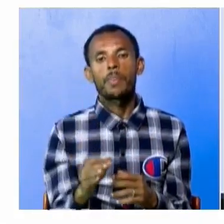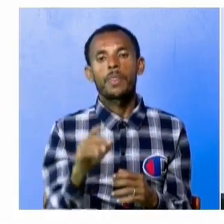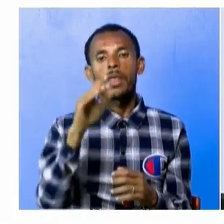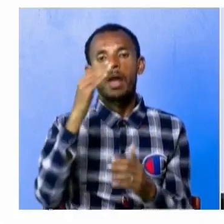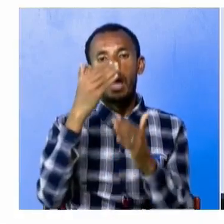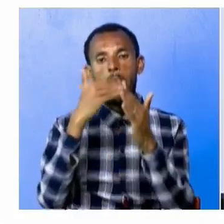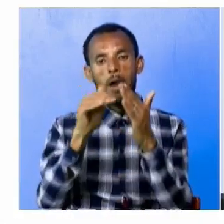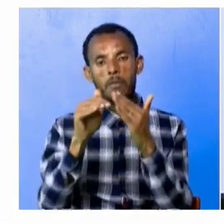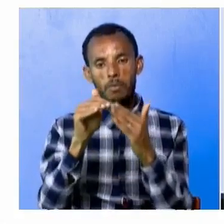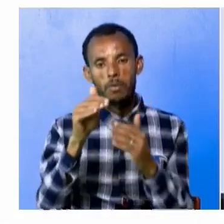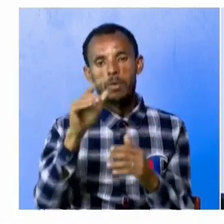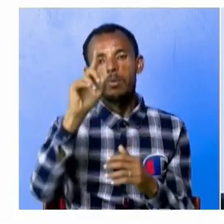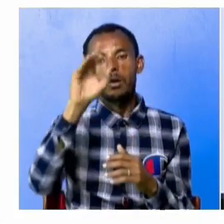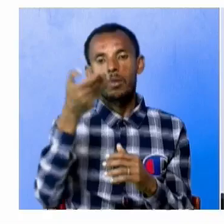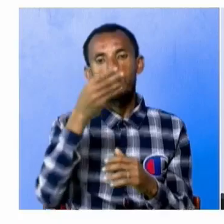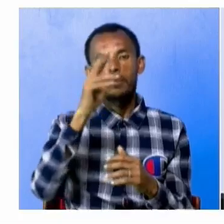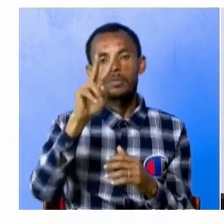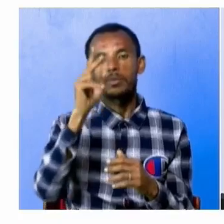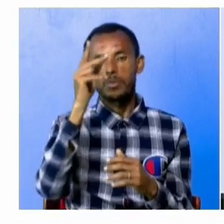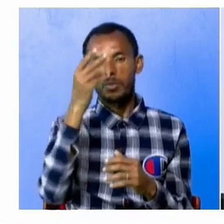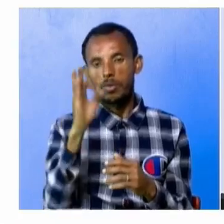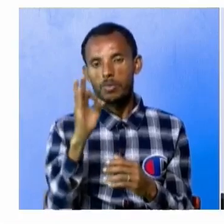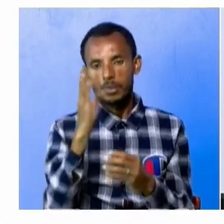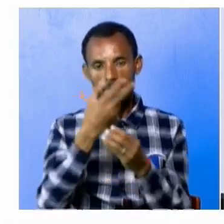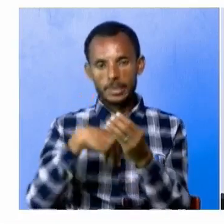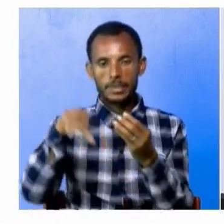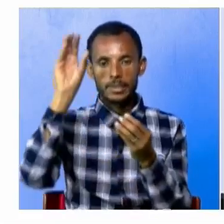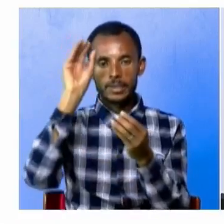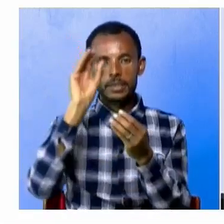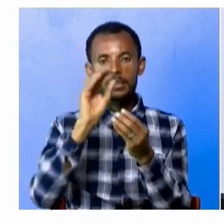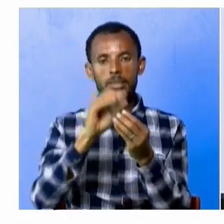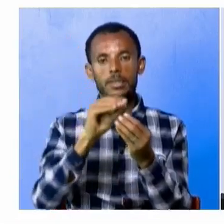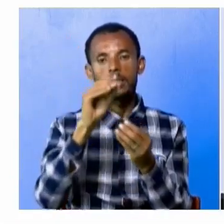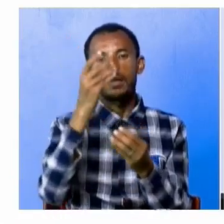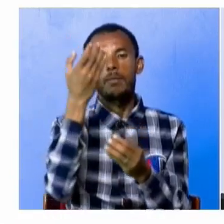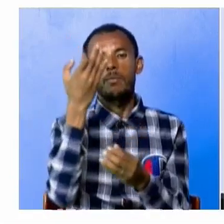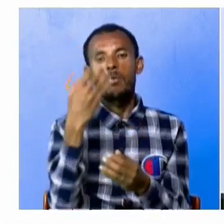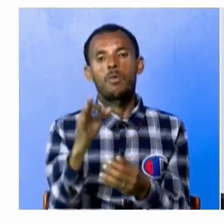of the sum of